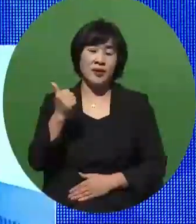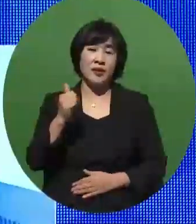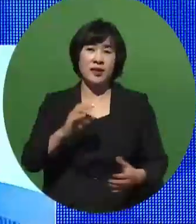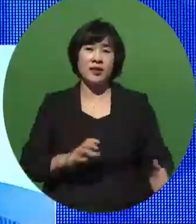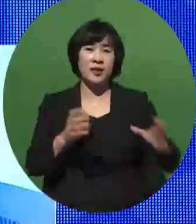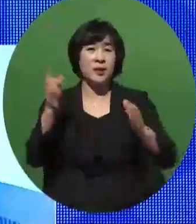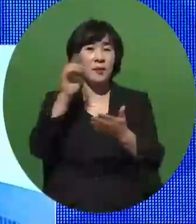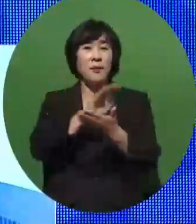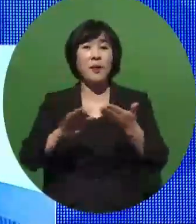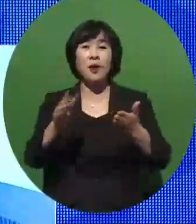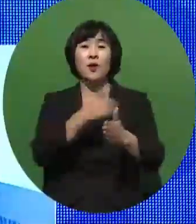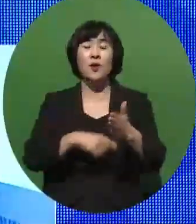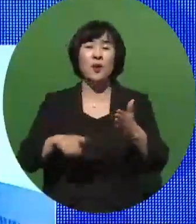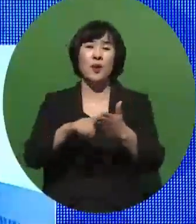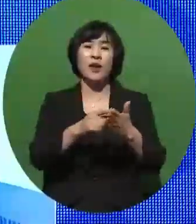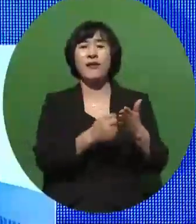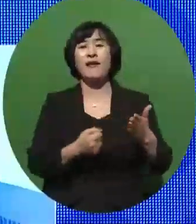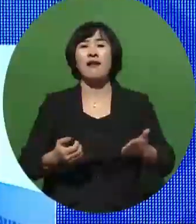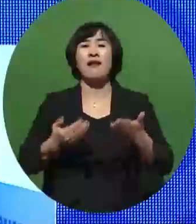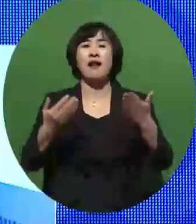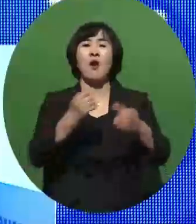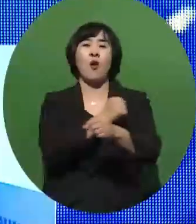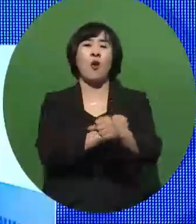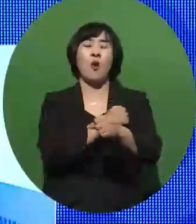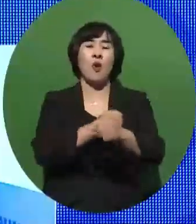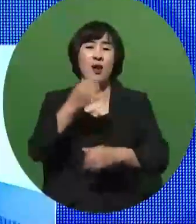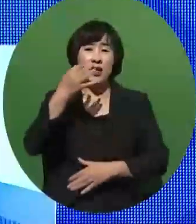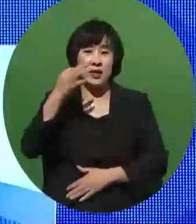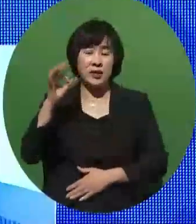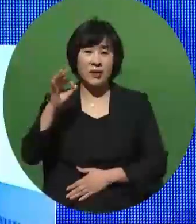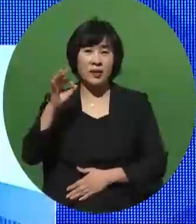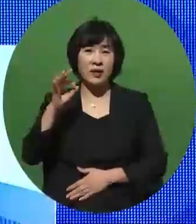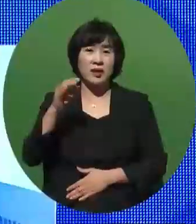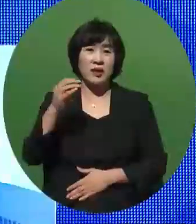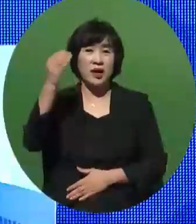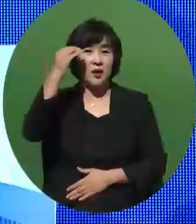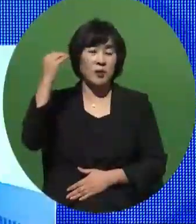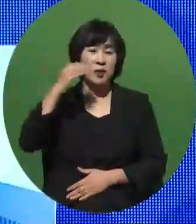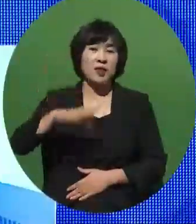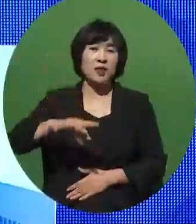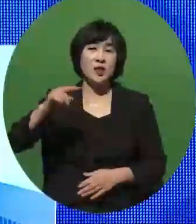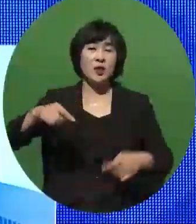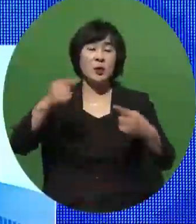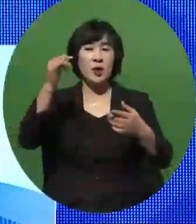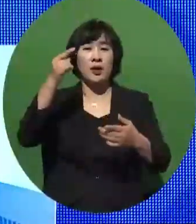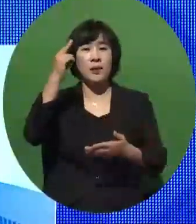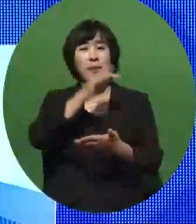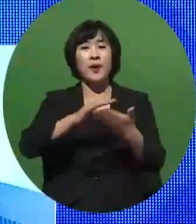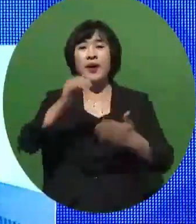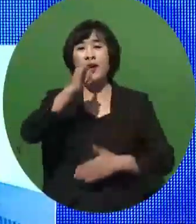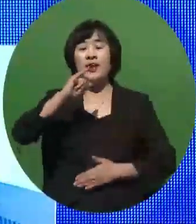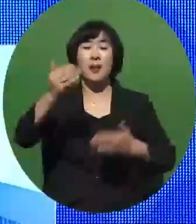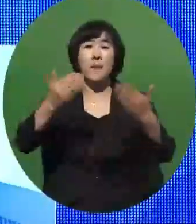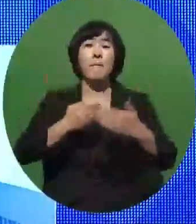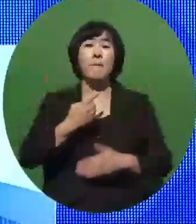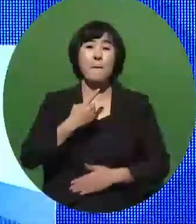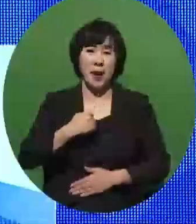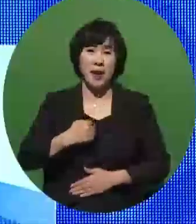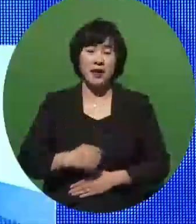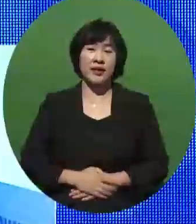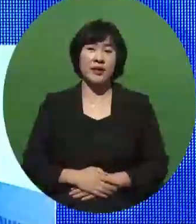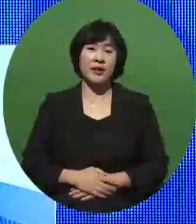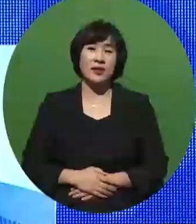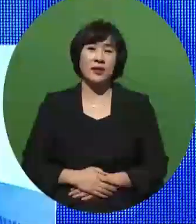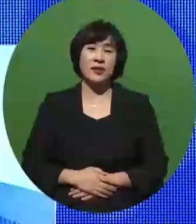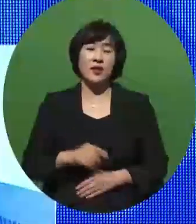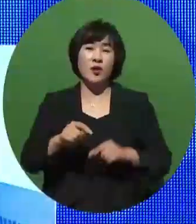he was a lifelong champion of democracy, human rights, and peace, and he became the first South Korean to be awarded the Nobel Peace